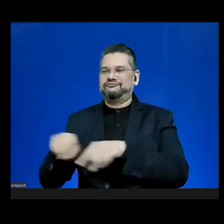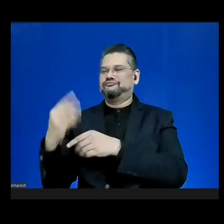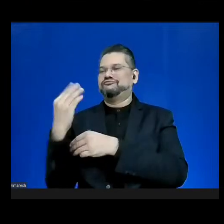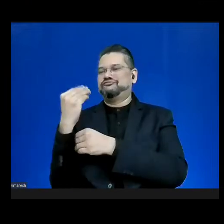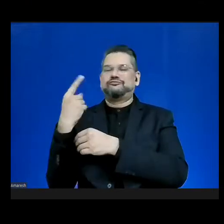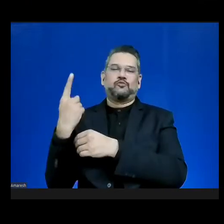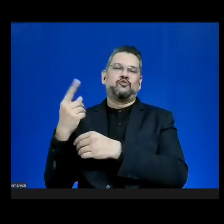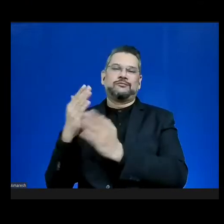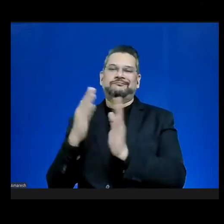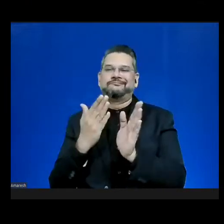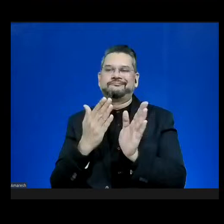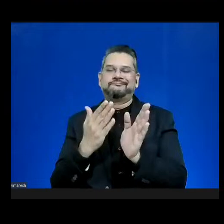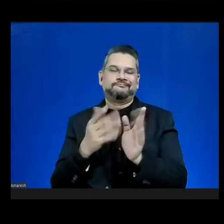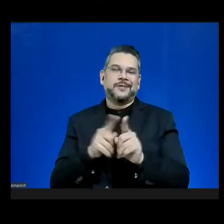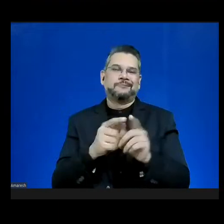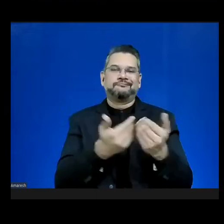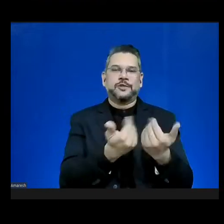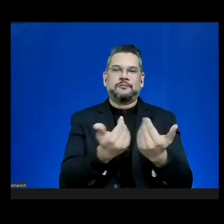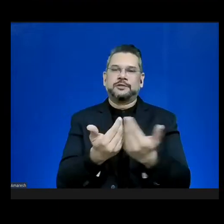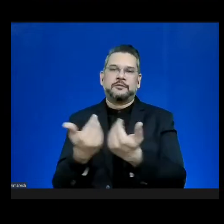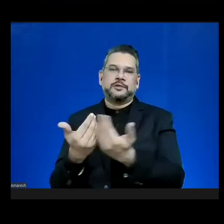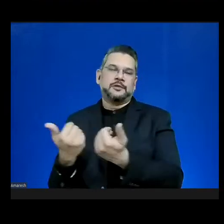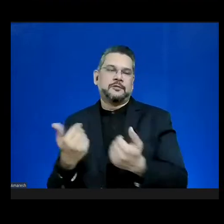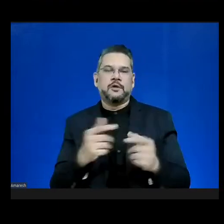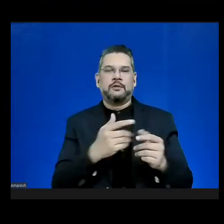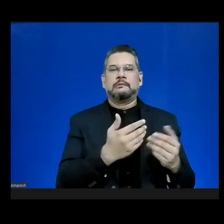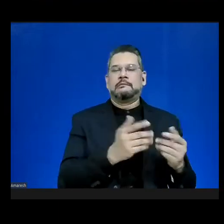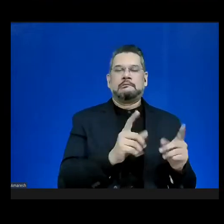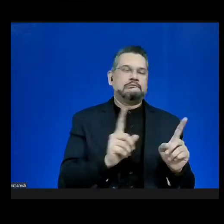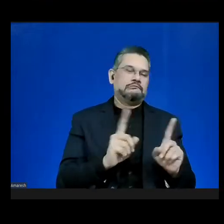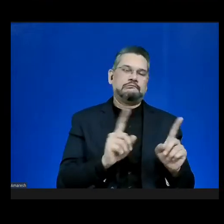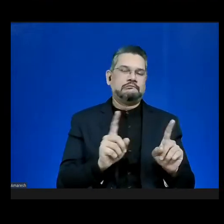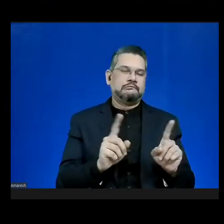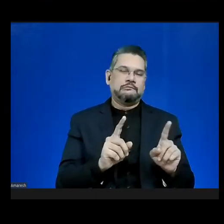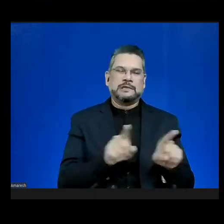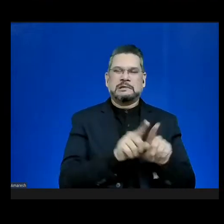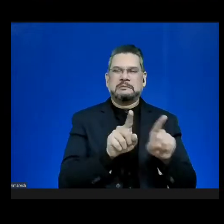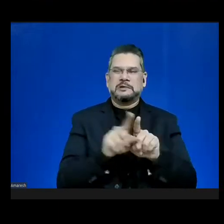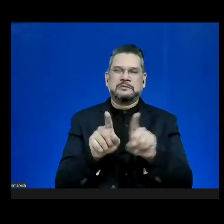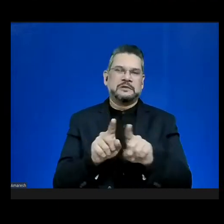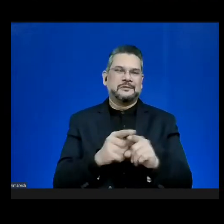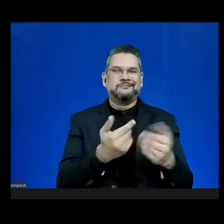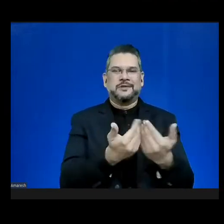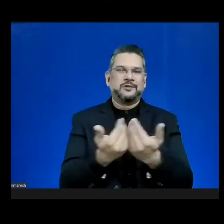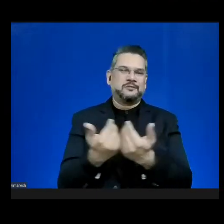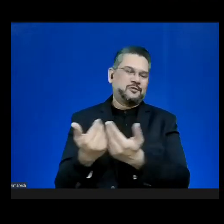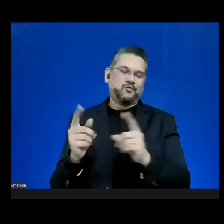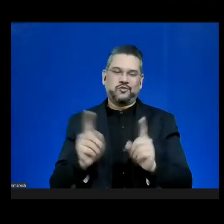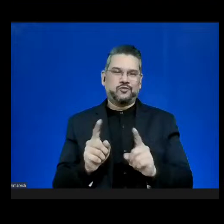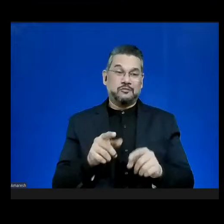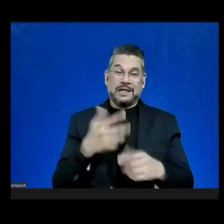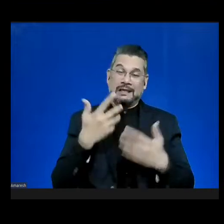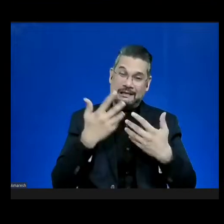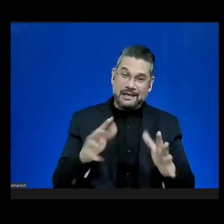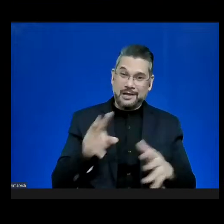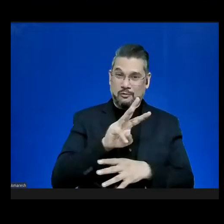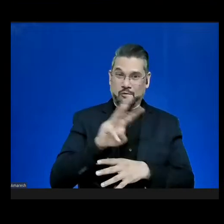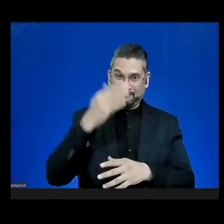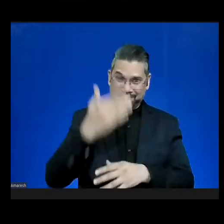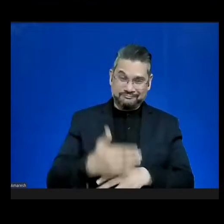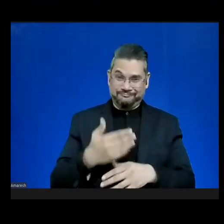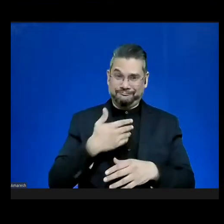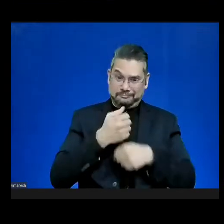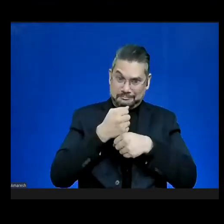The whatever platform or website or content delivery mechanism you are using should uh,